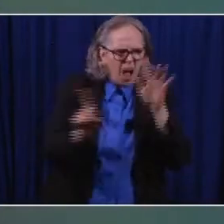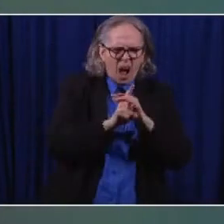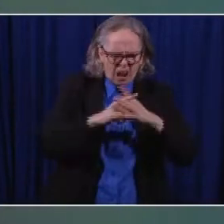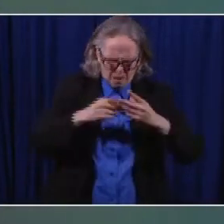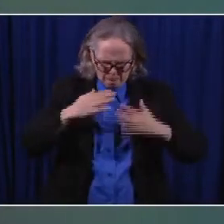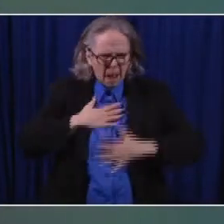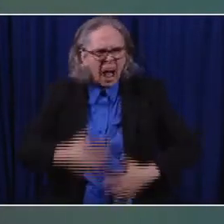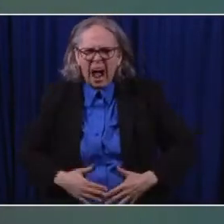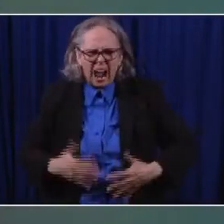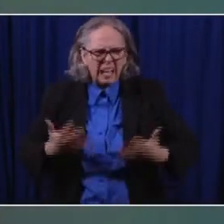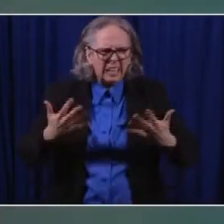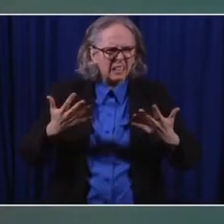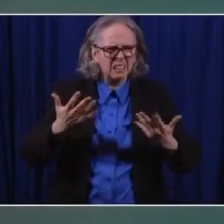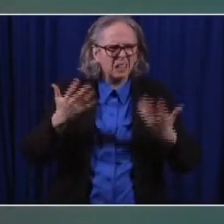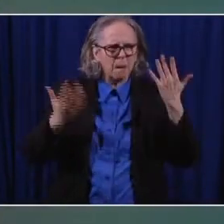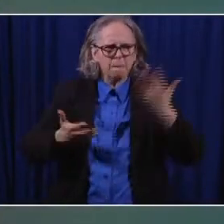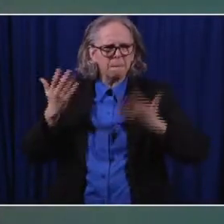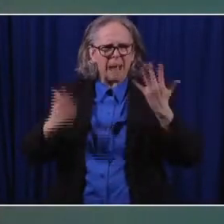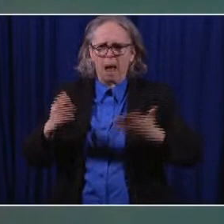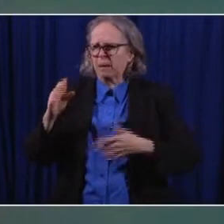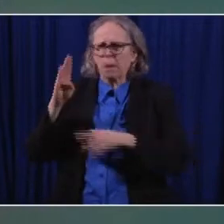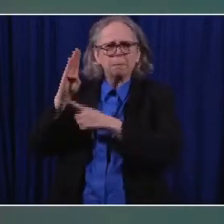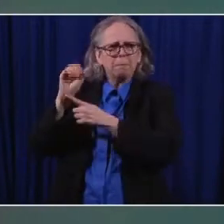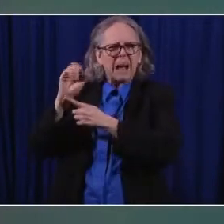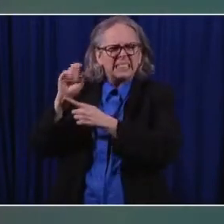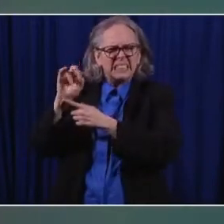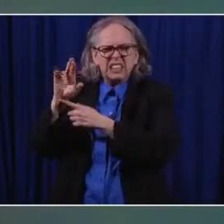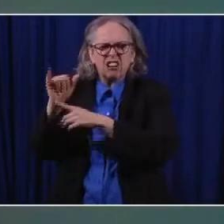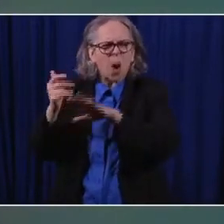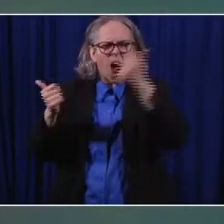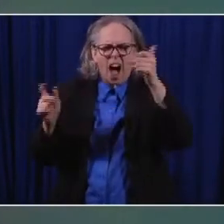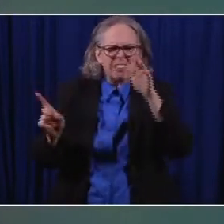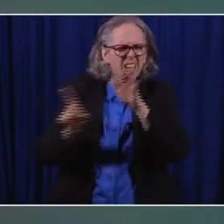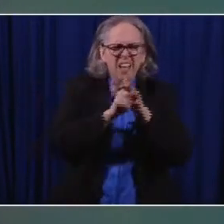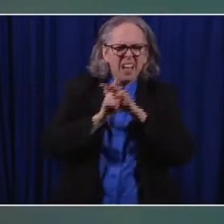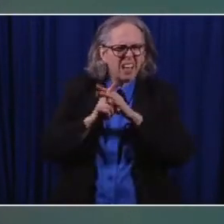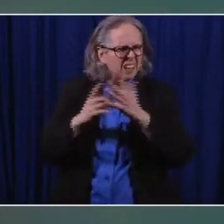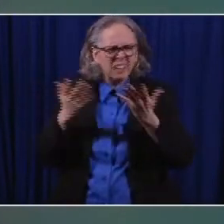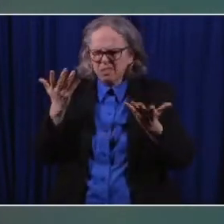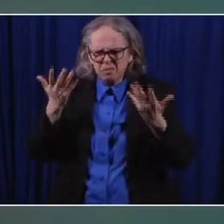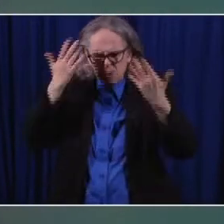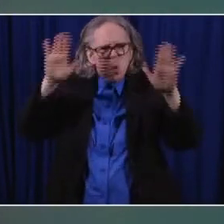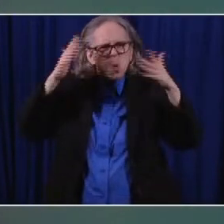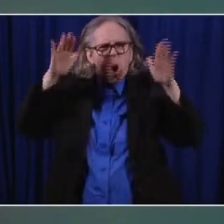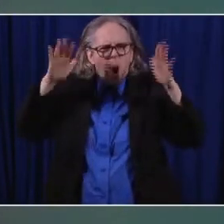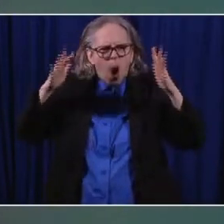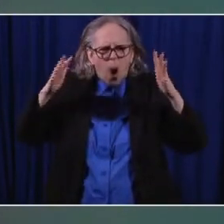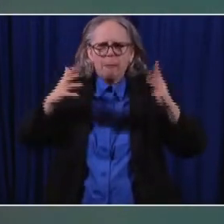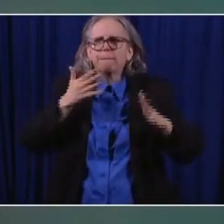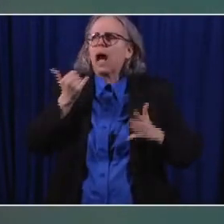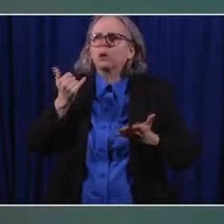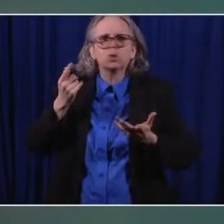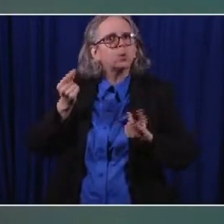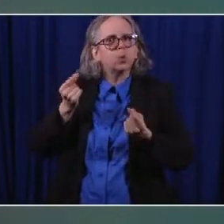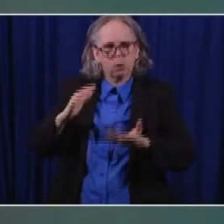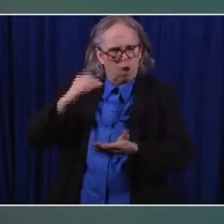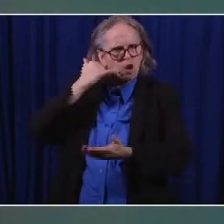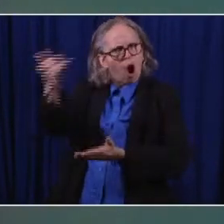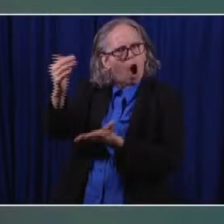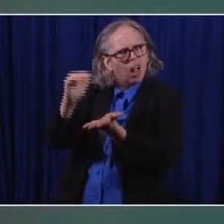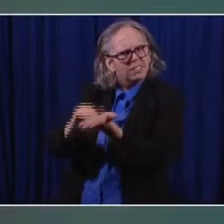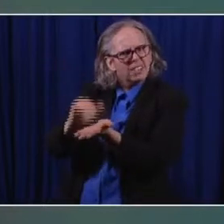or even non-infectious problems. So speaking with your doctor earlier will help you determine which of the tests you need,